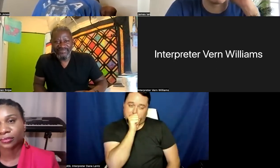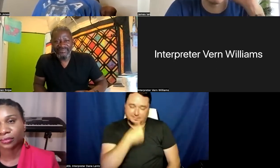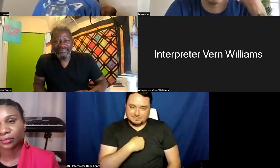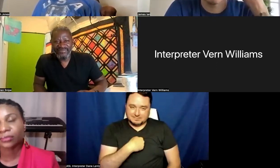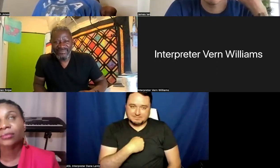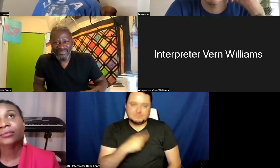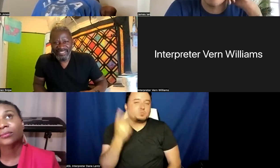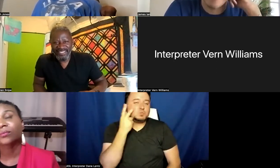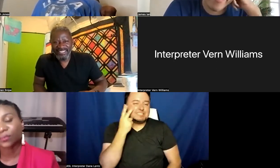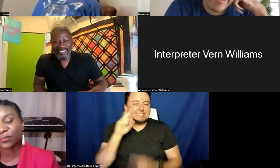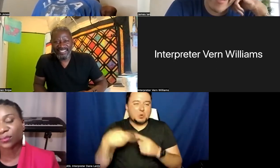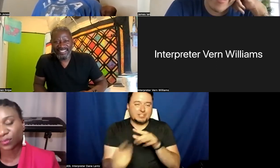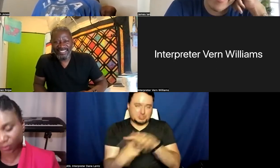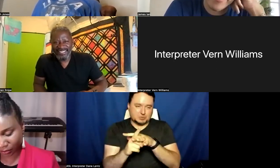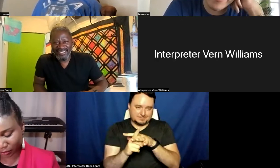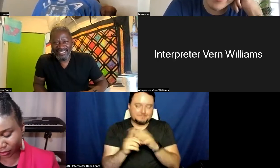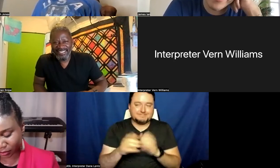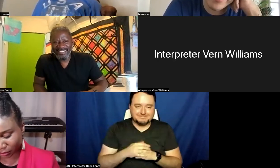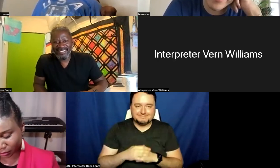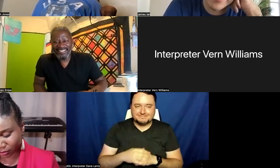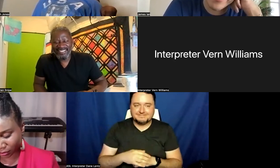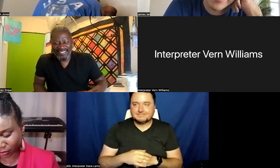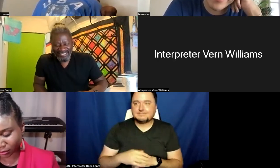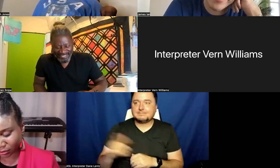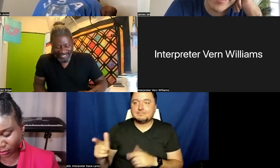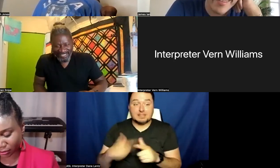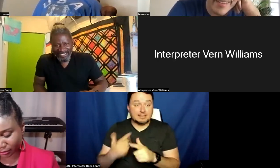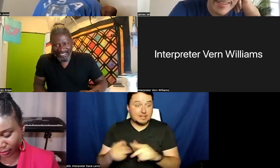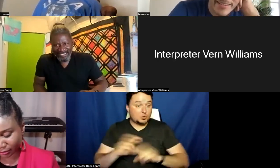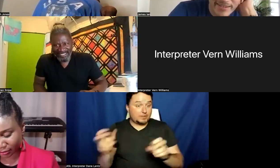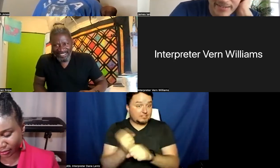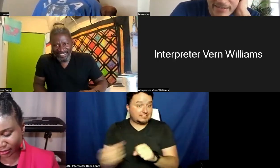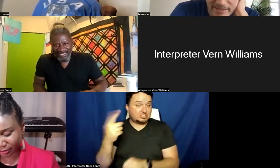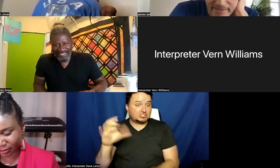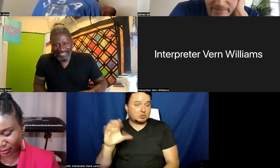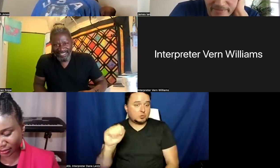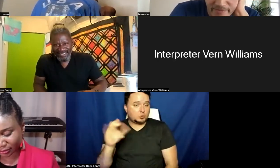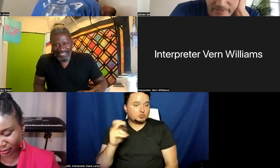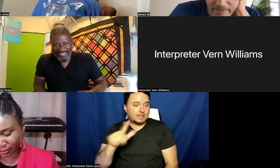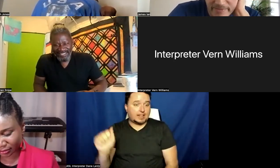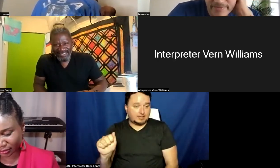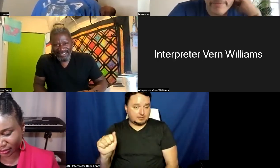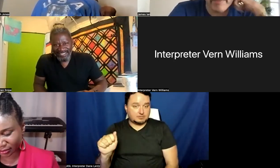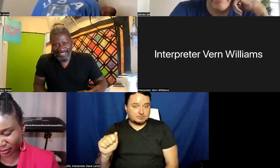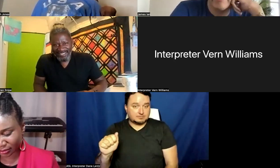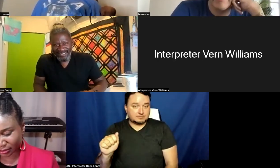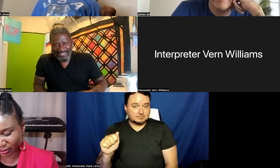it shows up. And then getting ready for next year's Coachella.